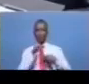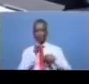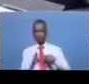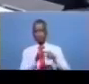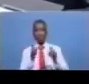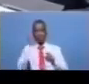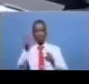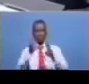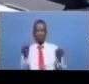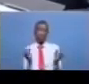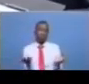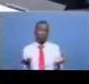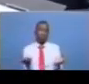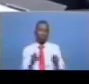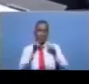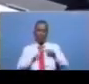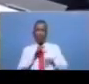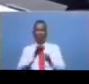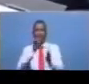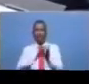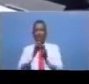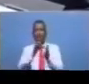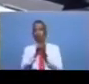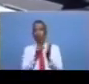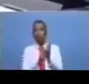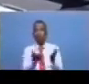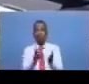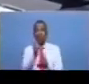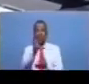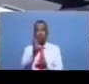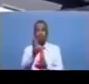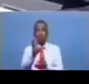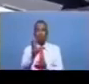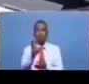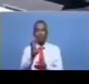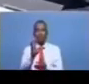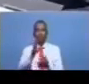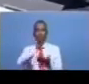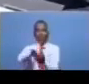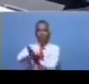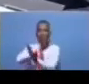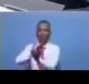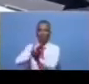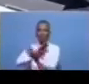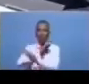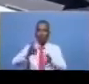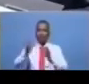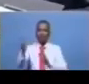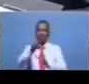opinion that on the basis of Section 26 of the Evidence Act, she was stopped from resiling from that, and